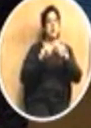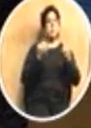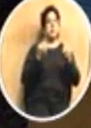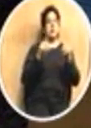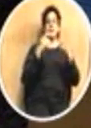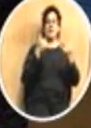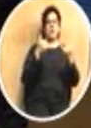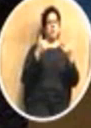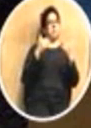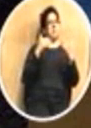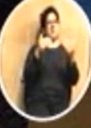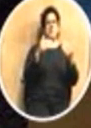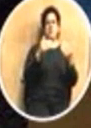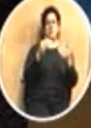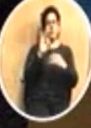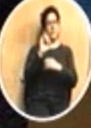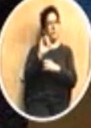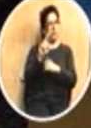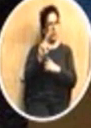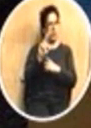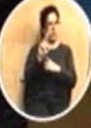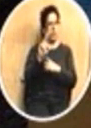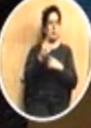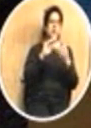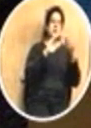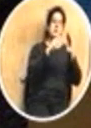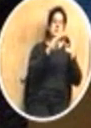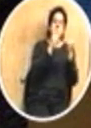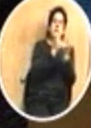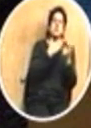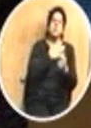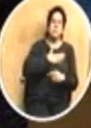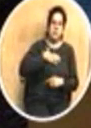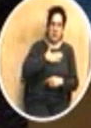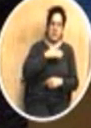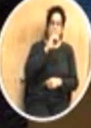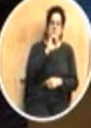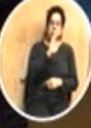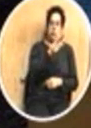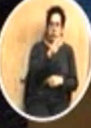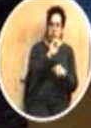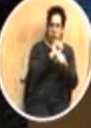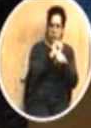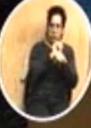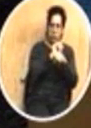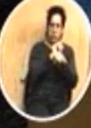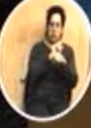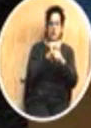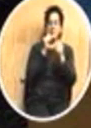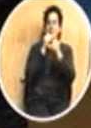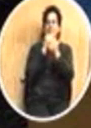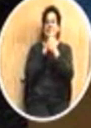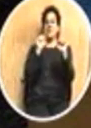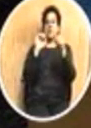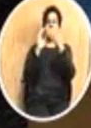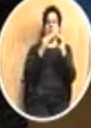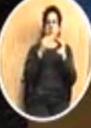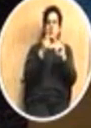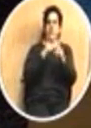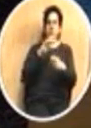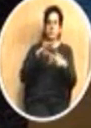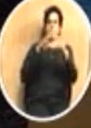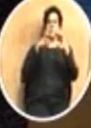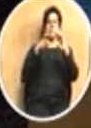gone too far. City Council, please, please do your duty. Save the city from tearing it apart.